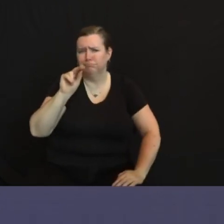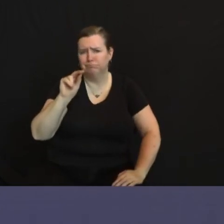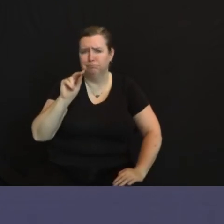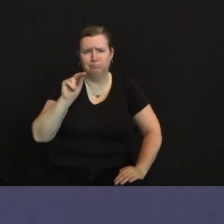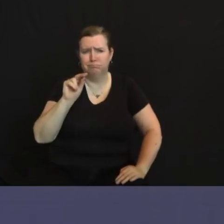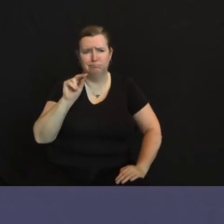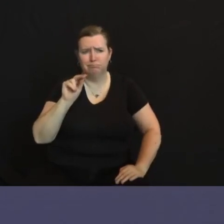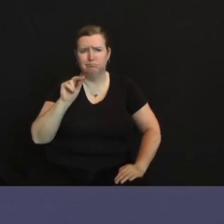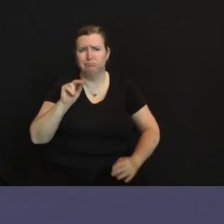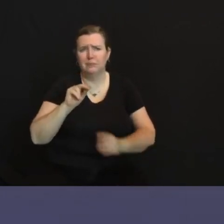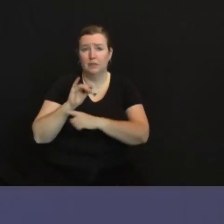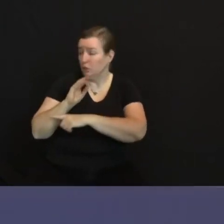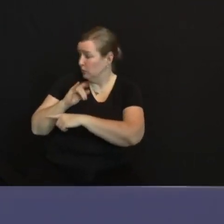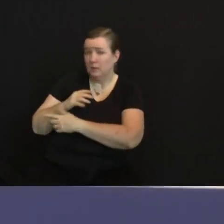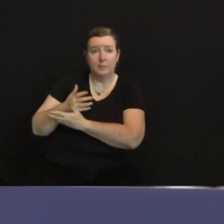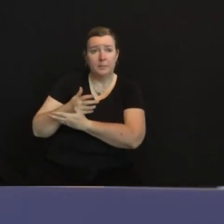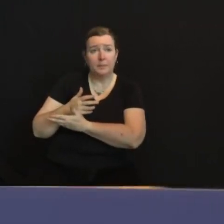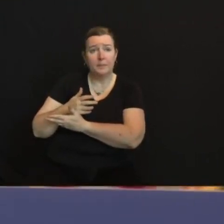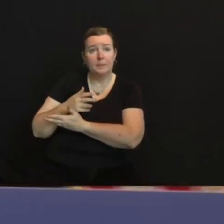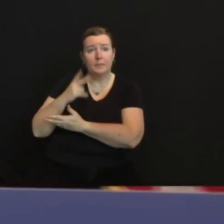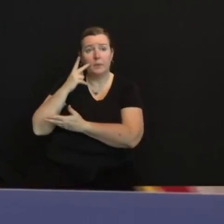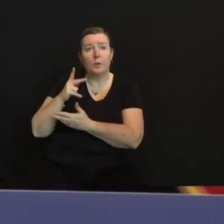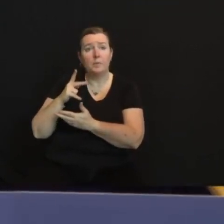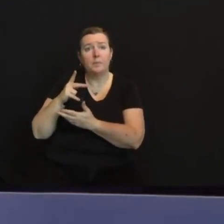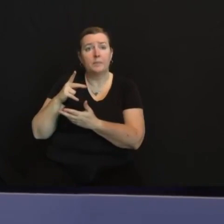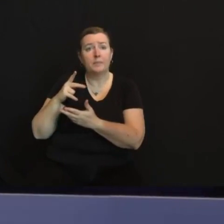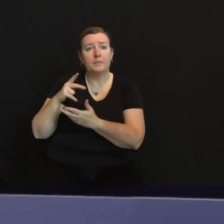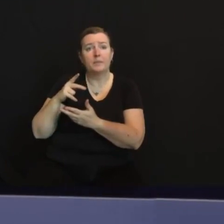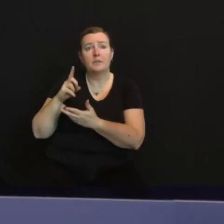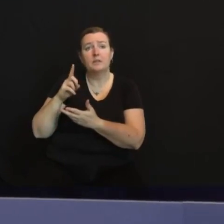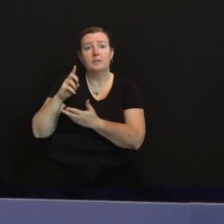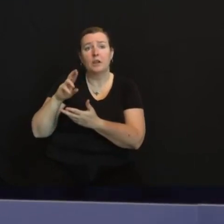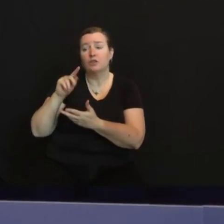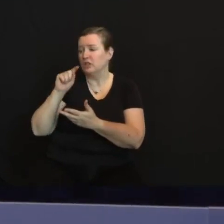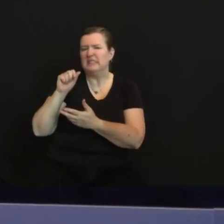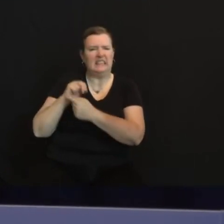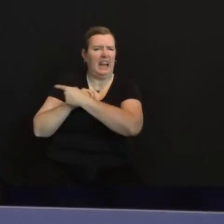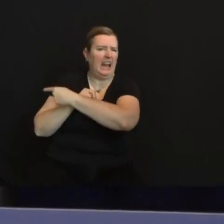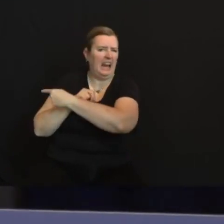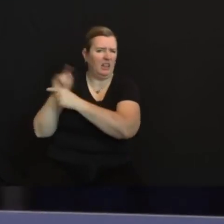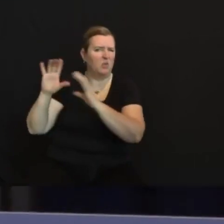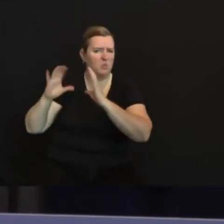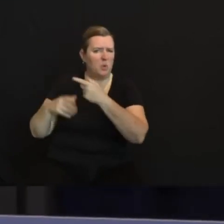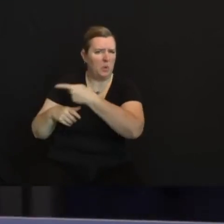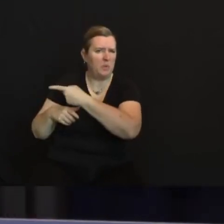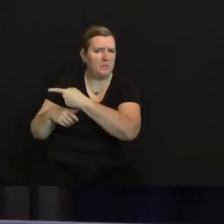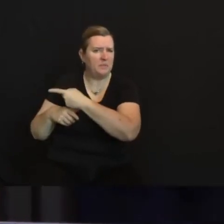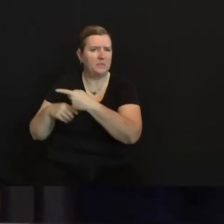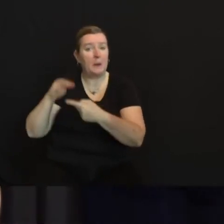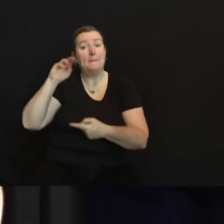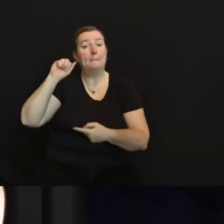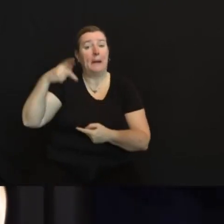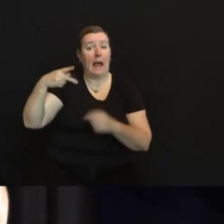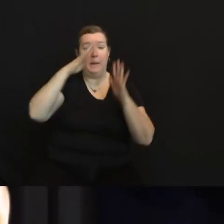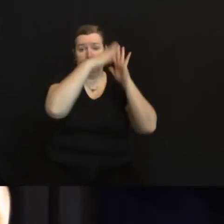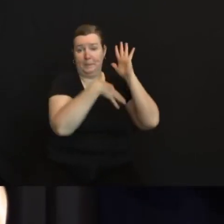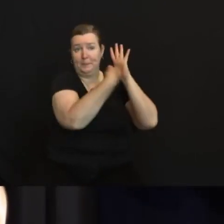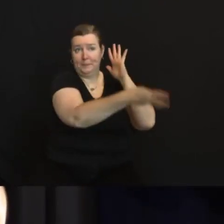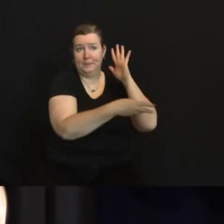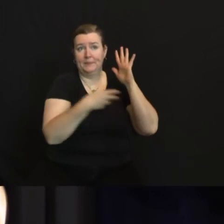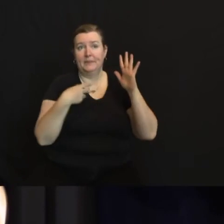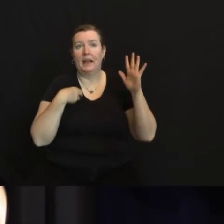the map that Dr. Tan's group puts together, which separates the state into 6